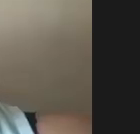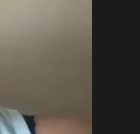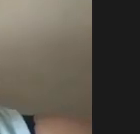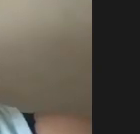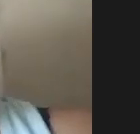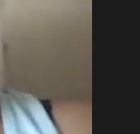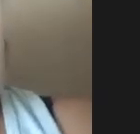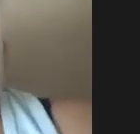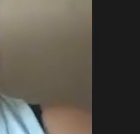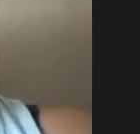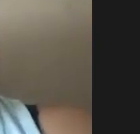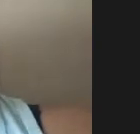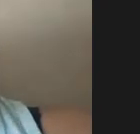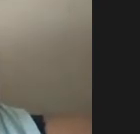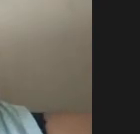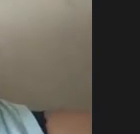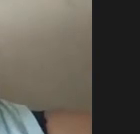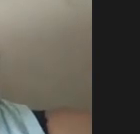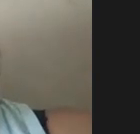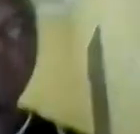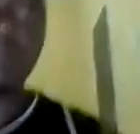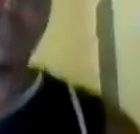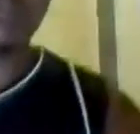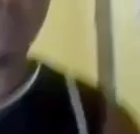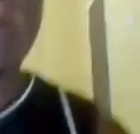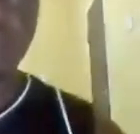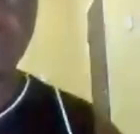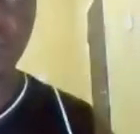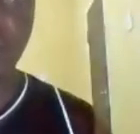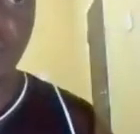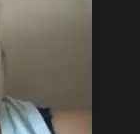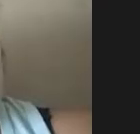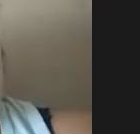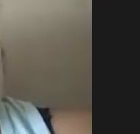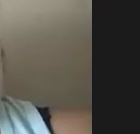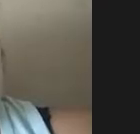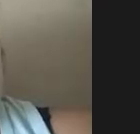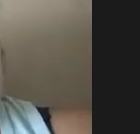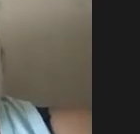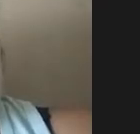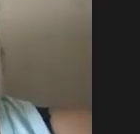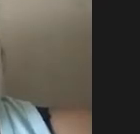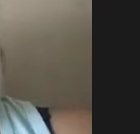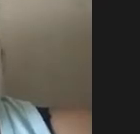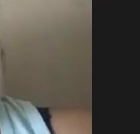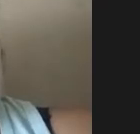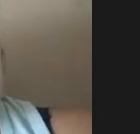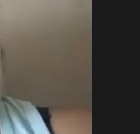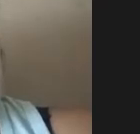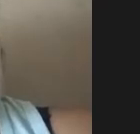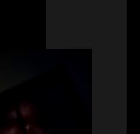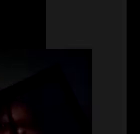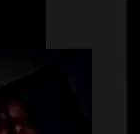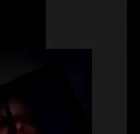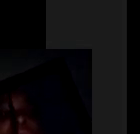several things I want to say about the course. I think it's great that so many of you are still participating. I would like to start